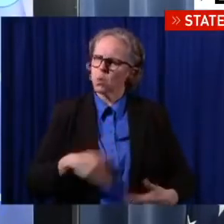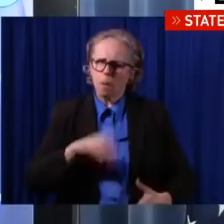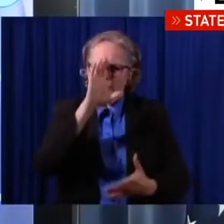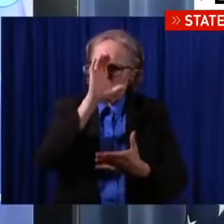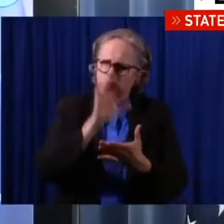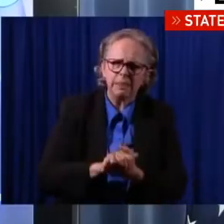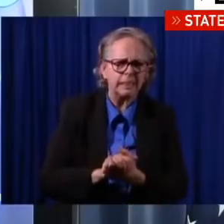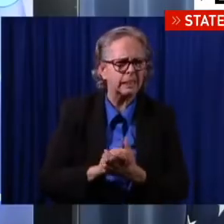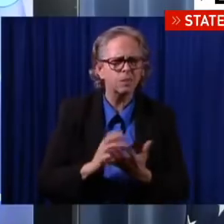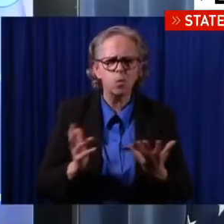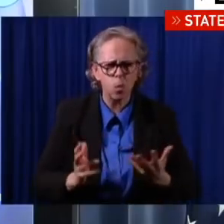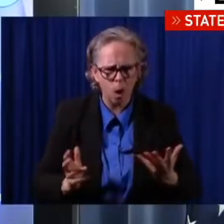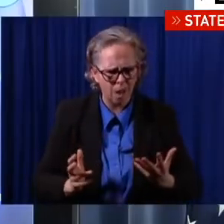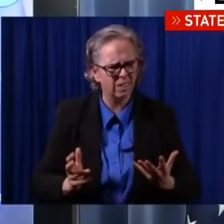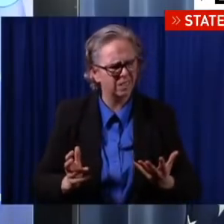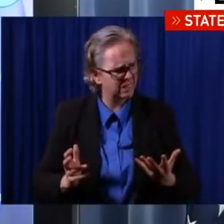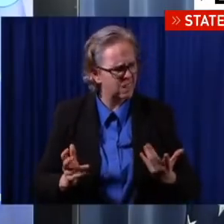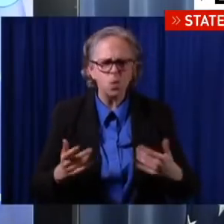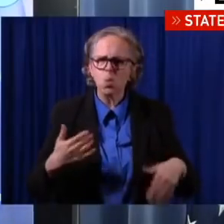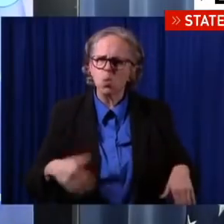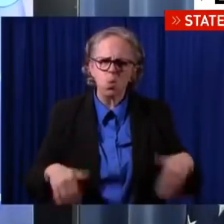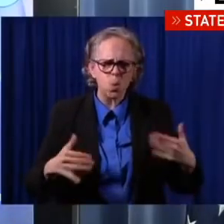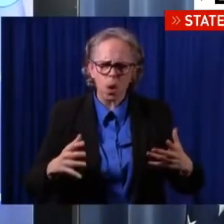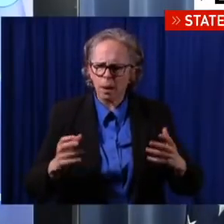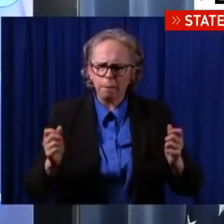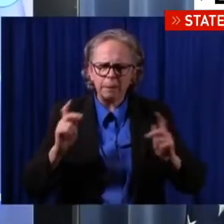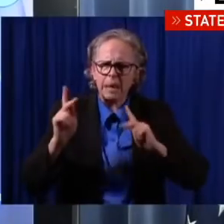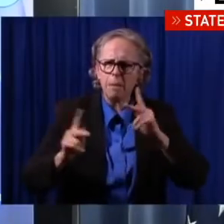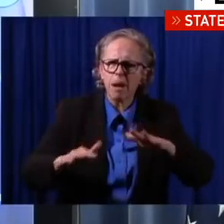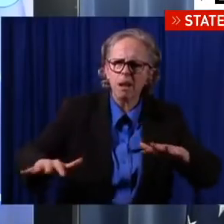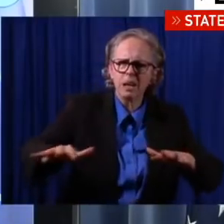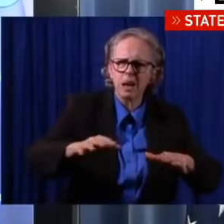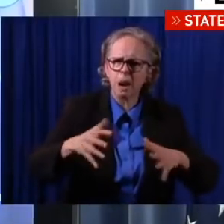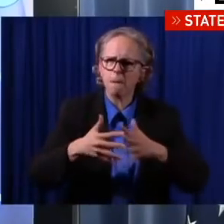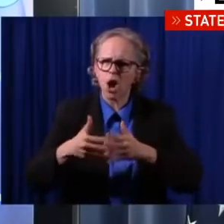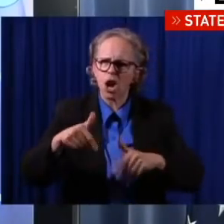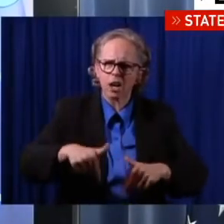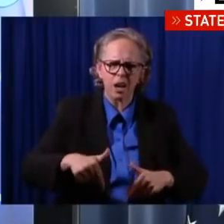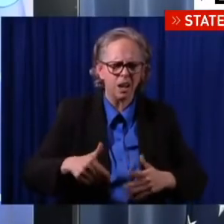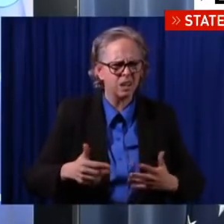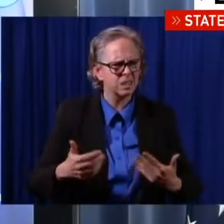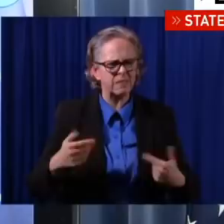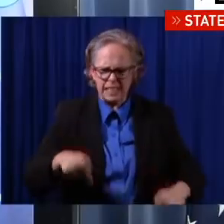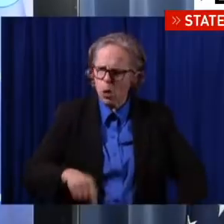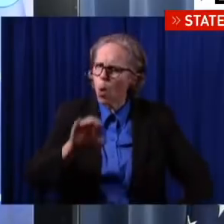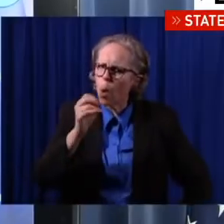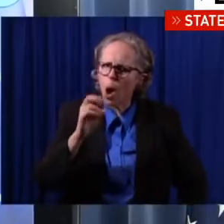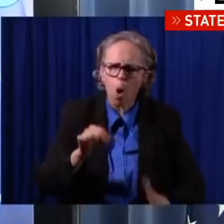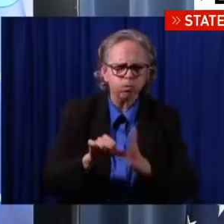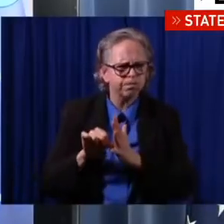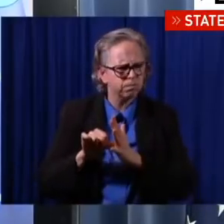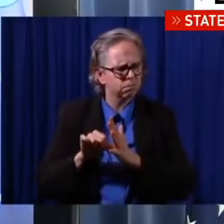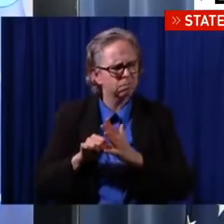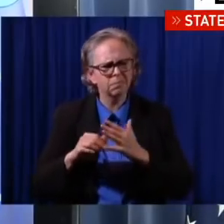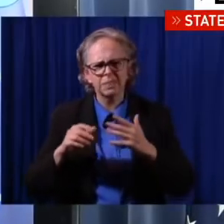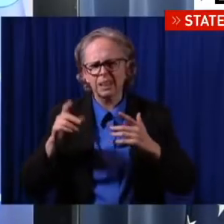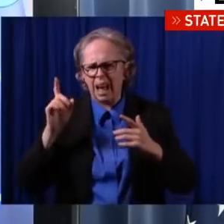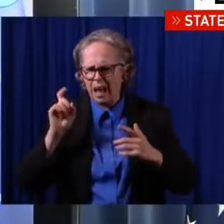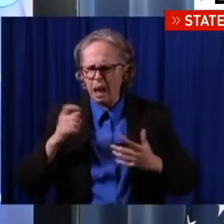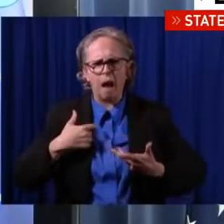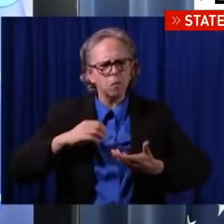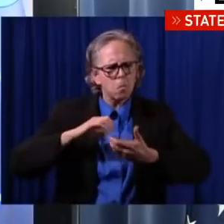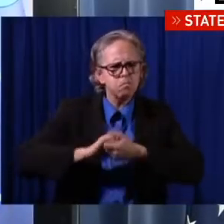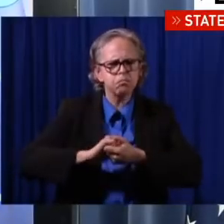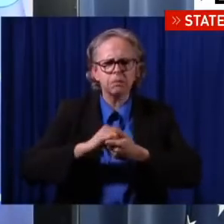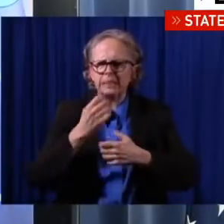paramount importance for all Americans. Here in Ohio, we have jointly created a very safe environment